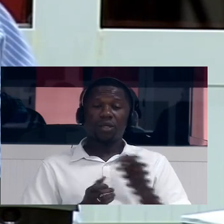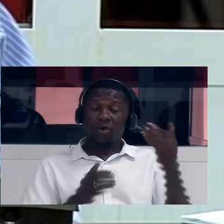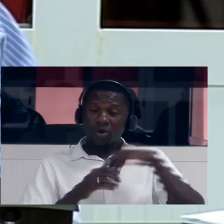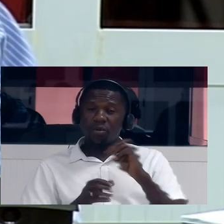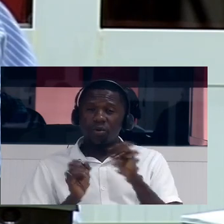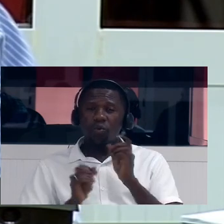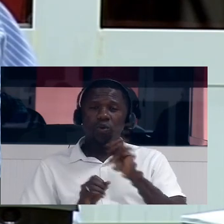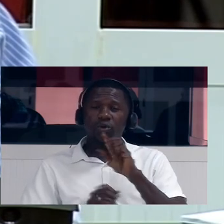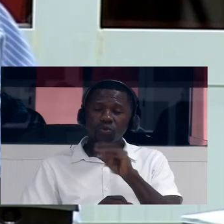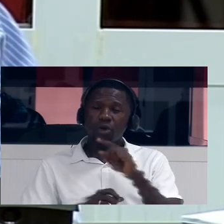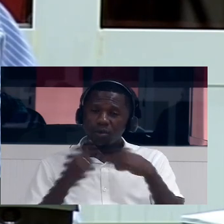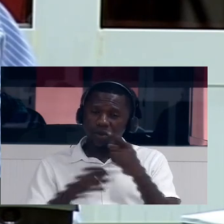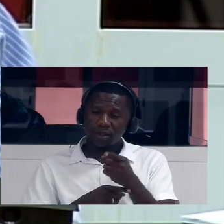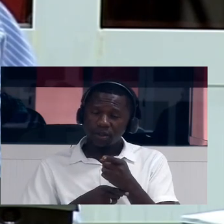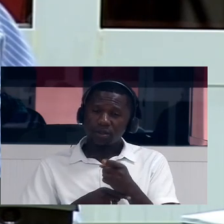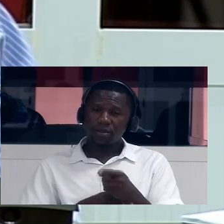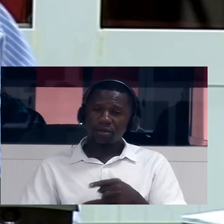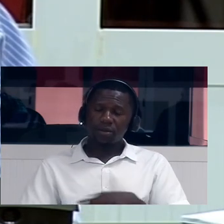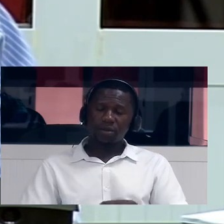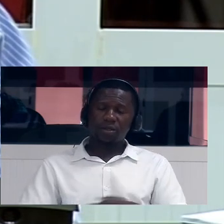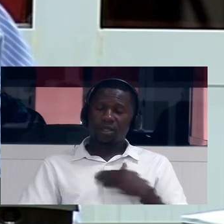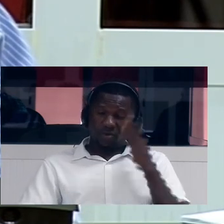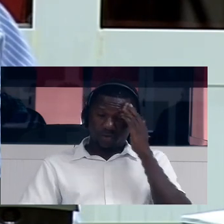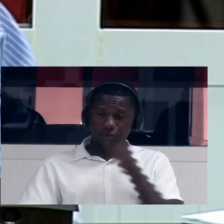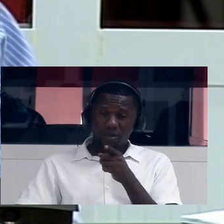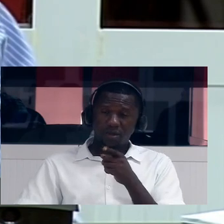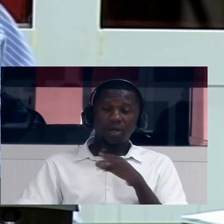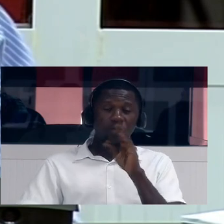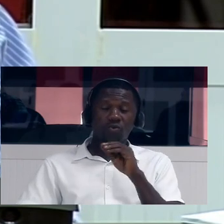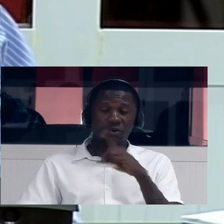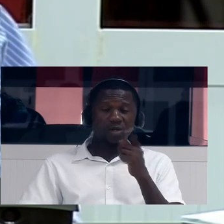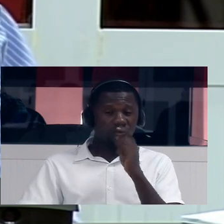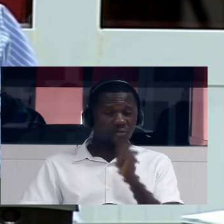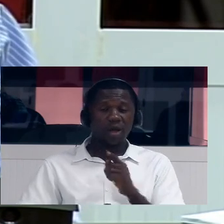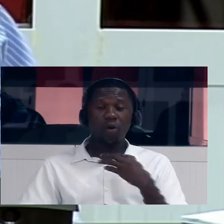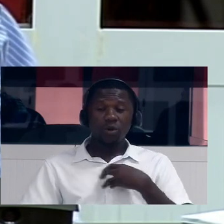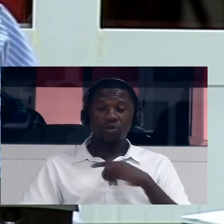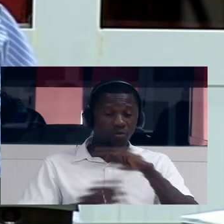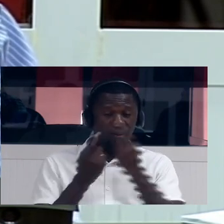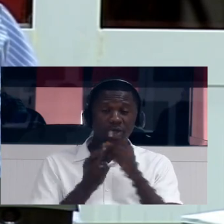what? Do what is right and what you are supposed to do. I want something done this week.